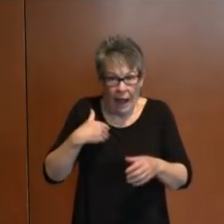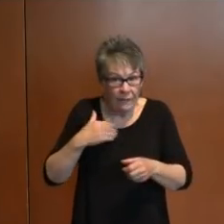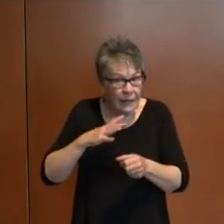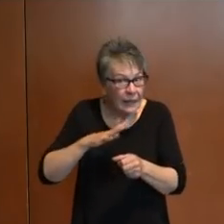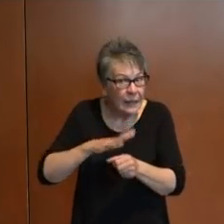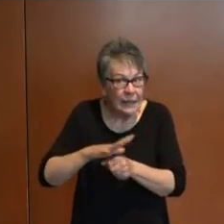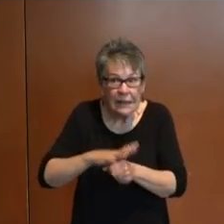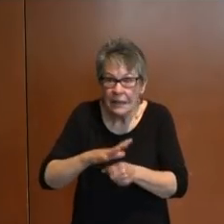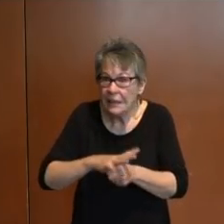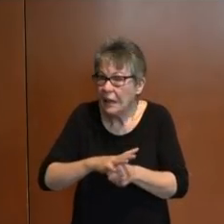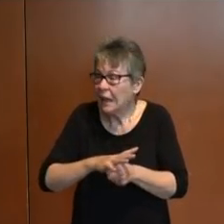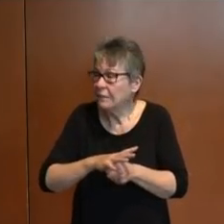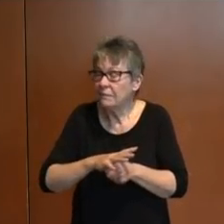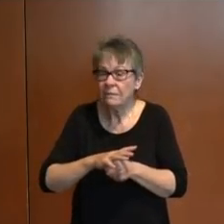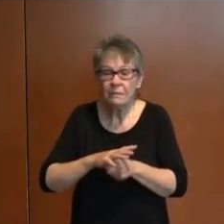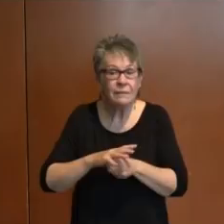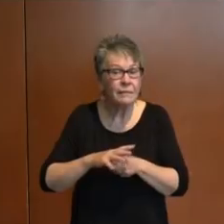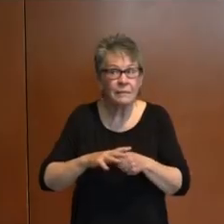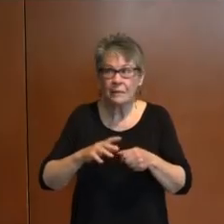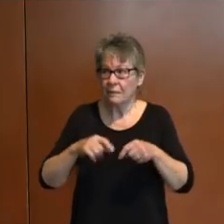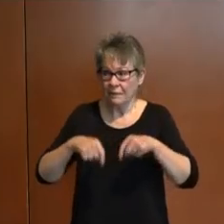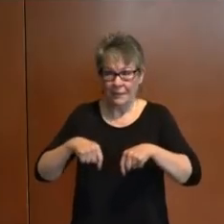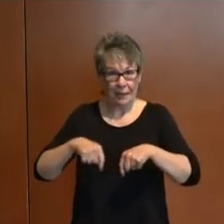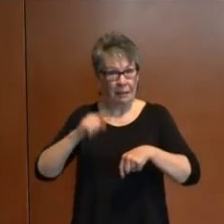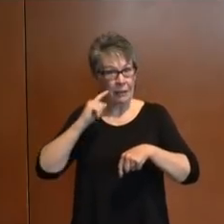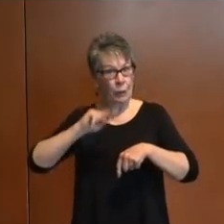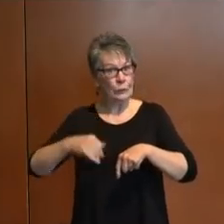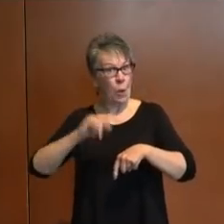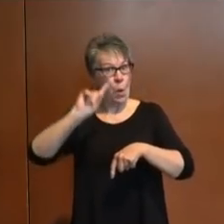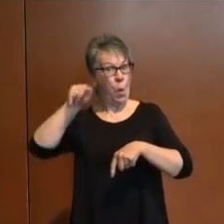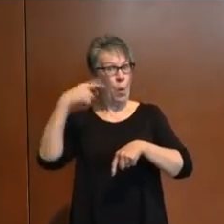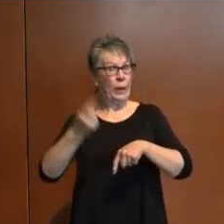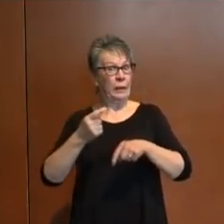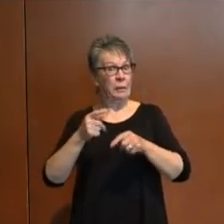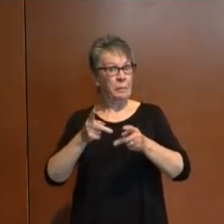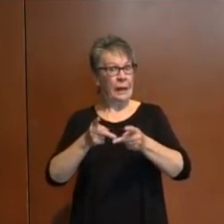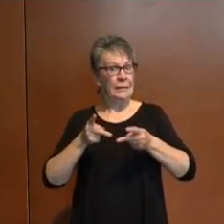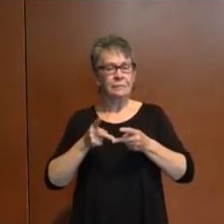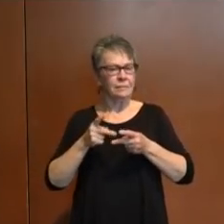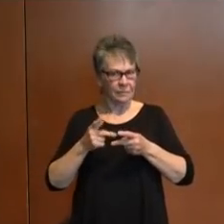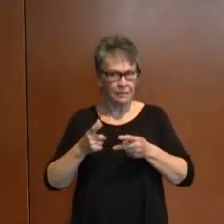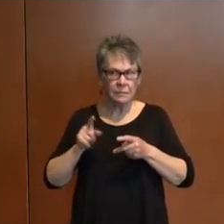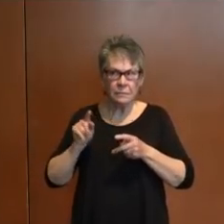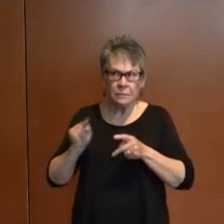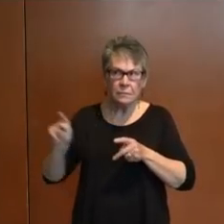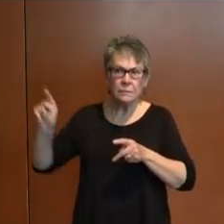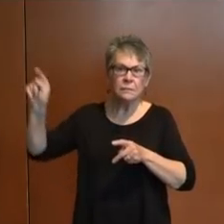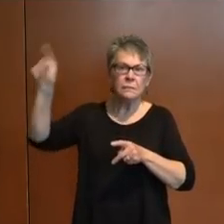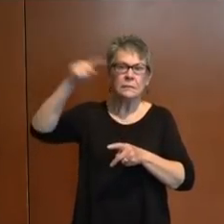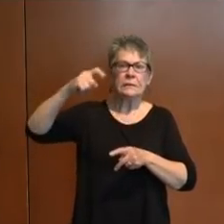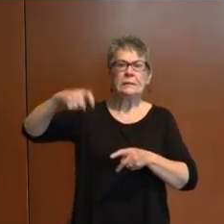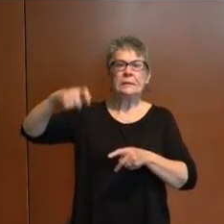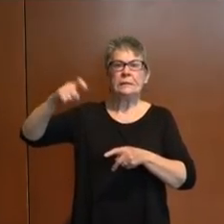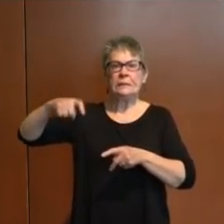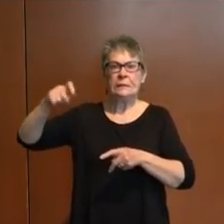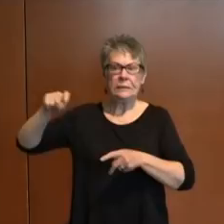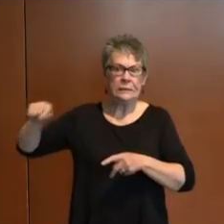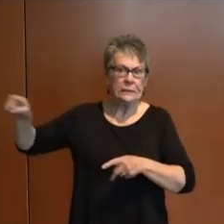right now. And it has been much discussed in the press and by fellow governors, and the president